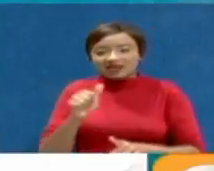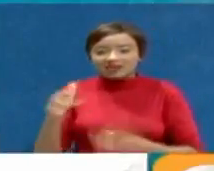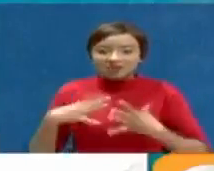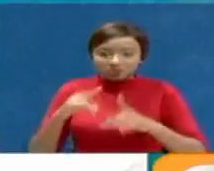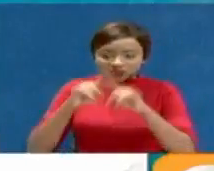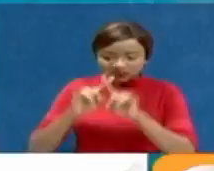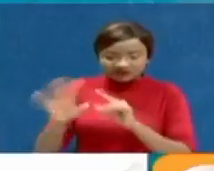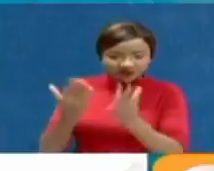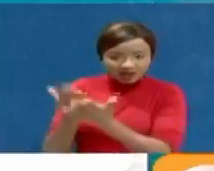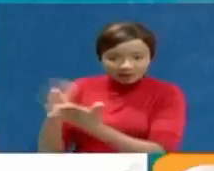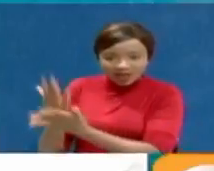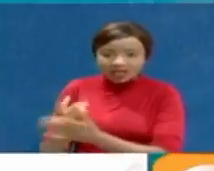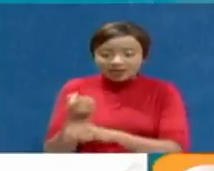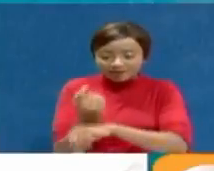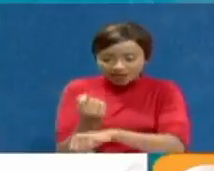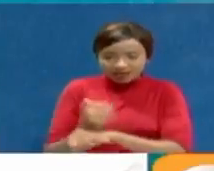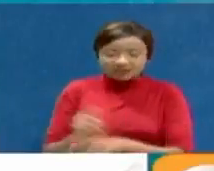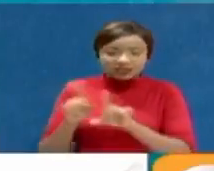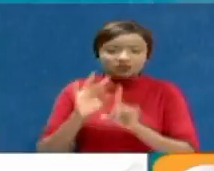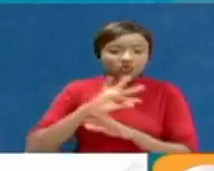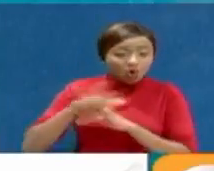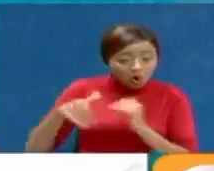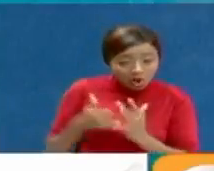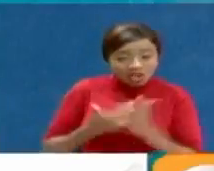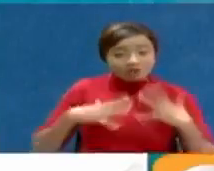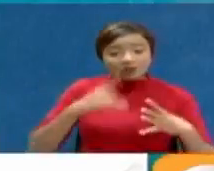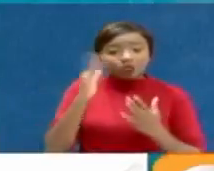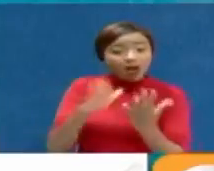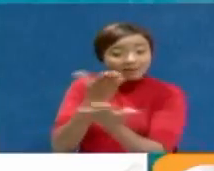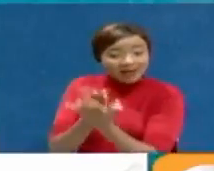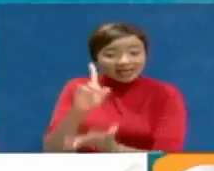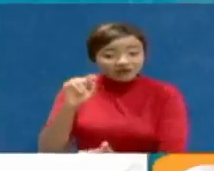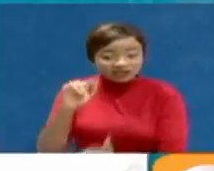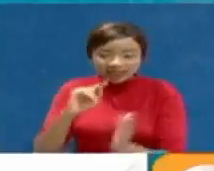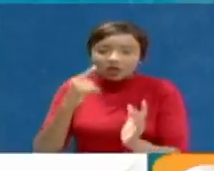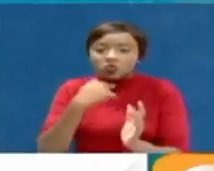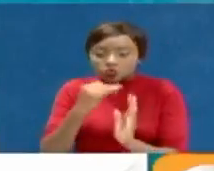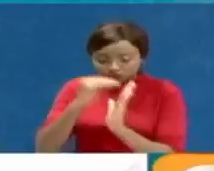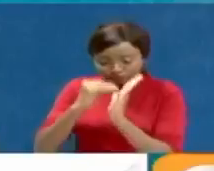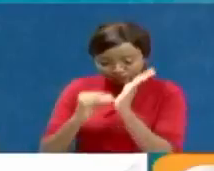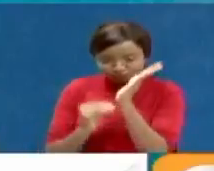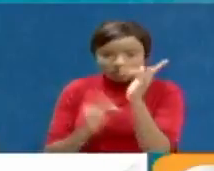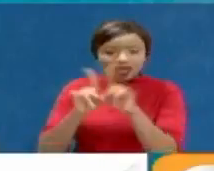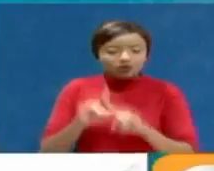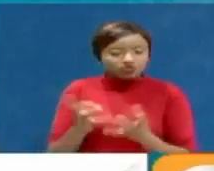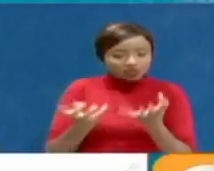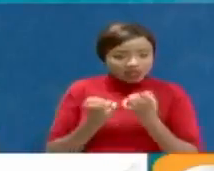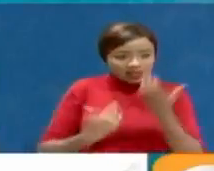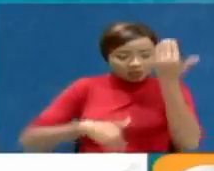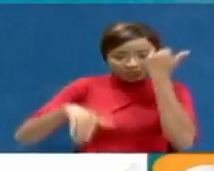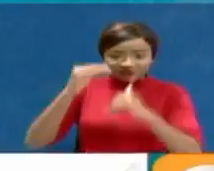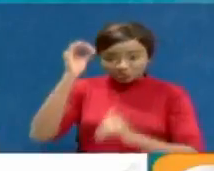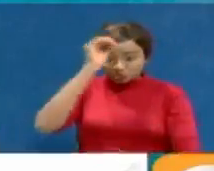bidders, tender opening minutes, and list of all bidders. EACC also wants copies of the professional opinion of the procurement